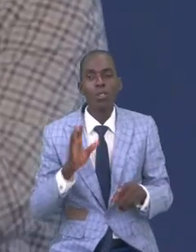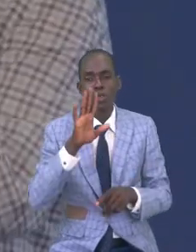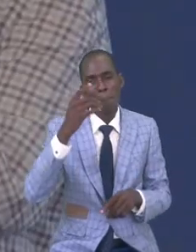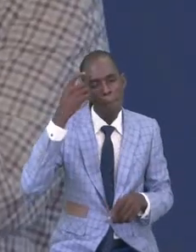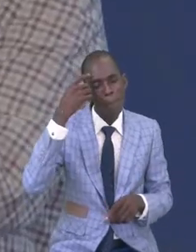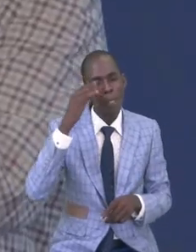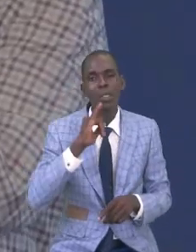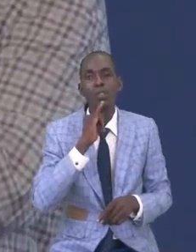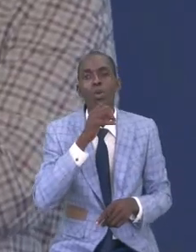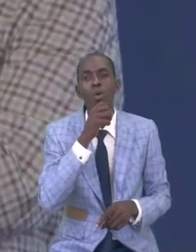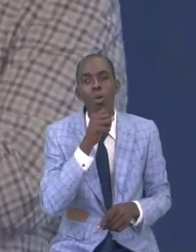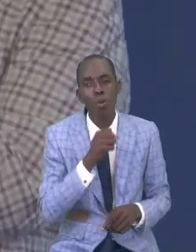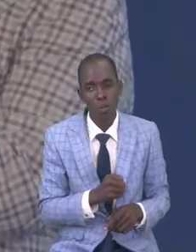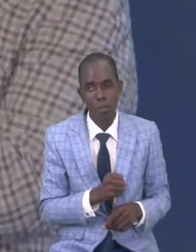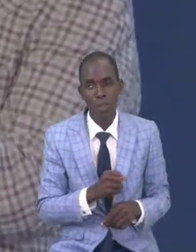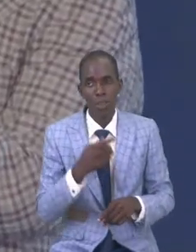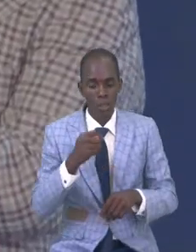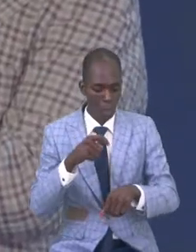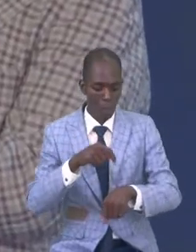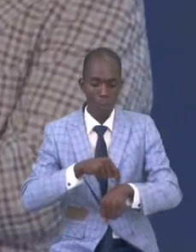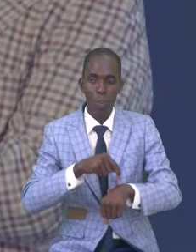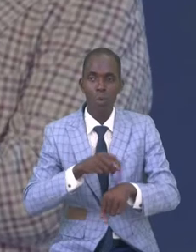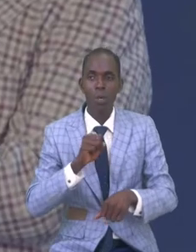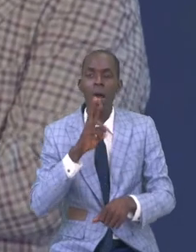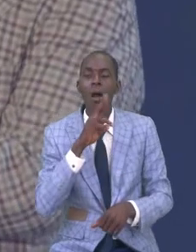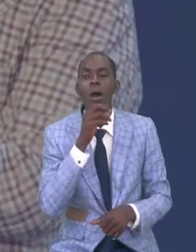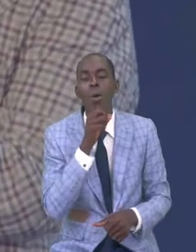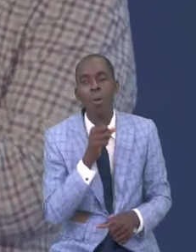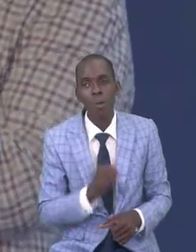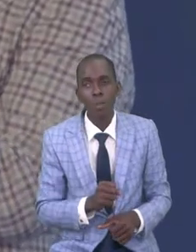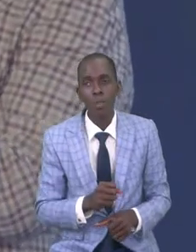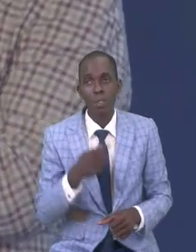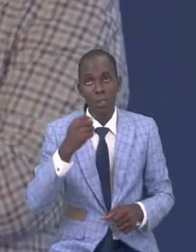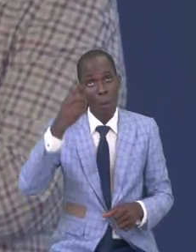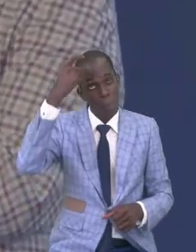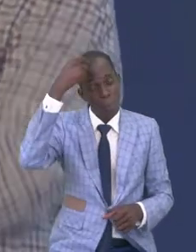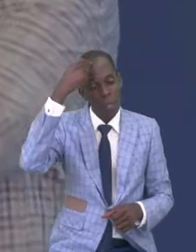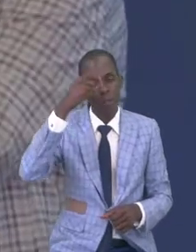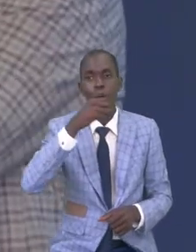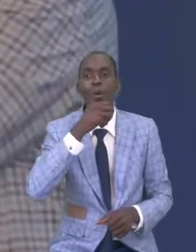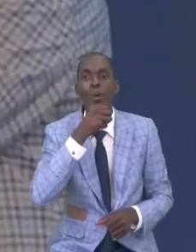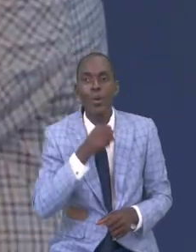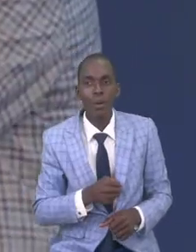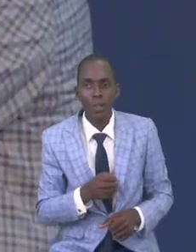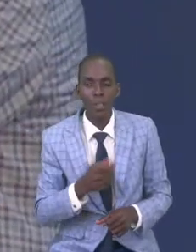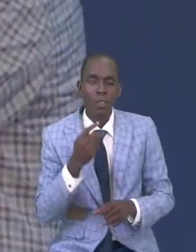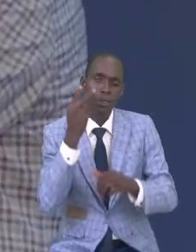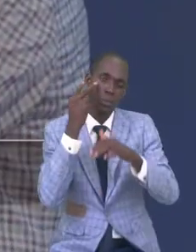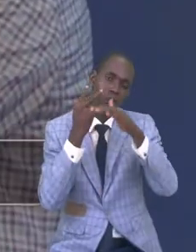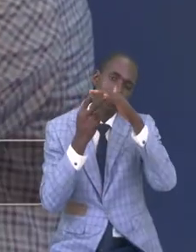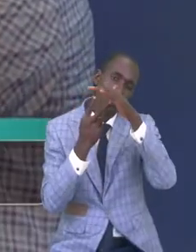old. Their bones are old. Their brain old. Their